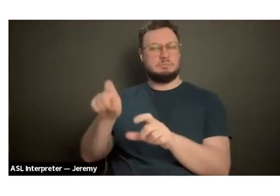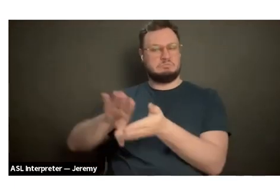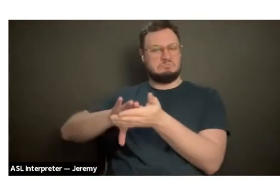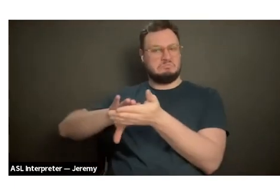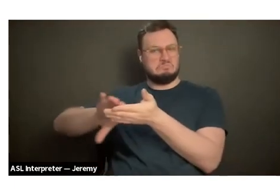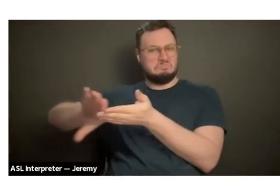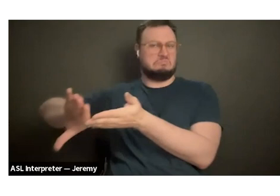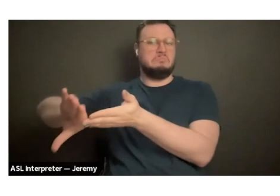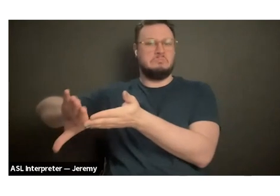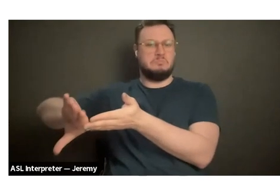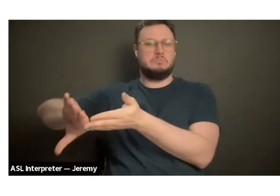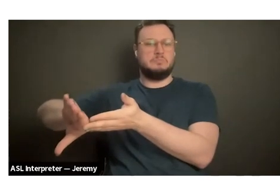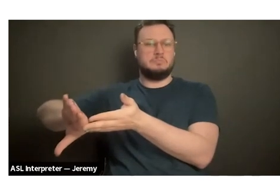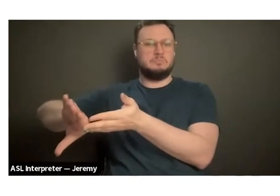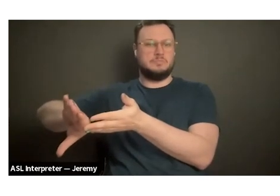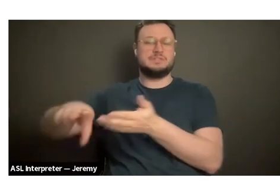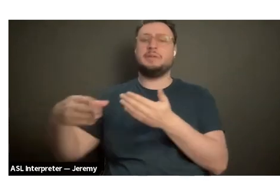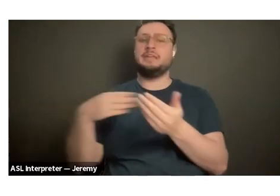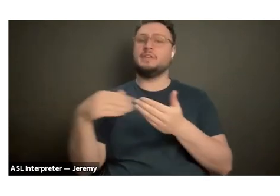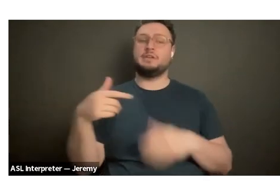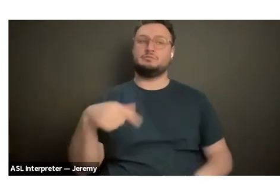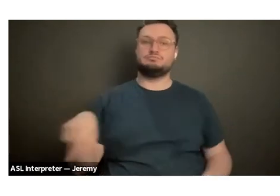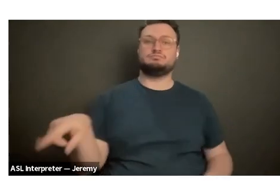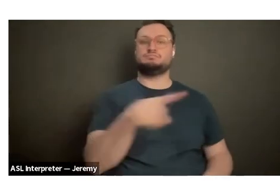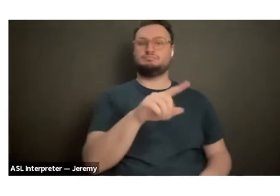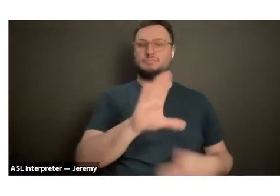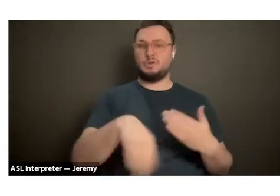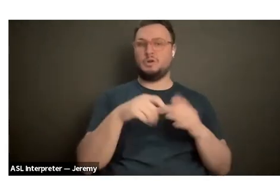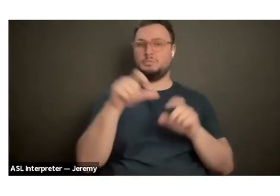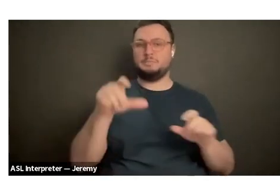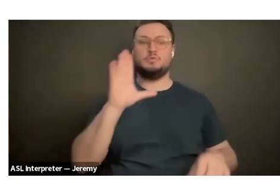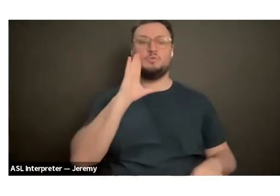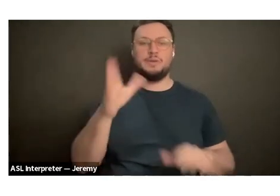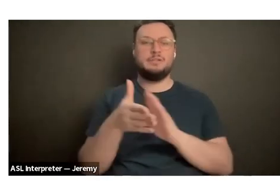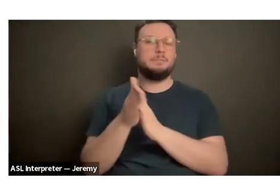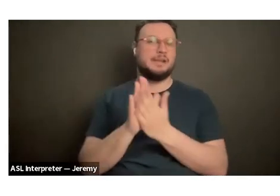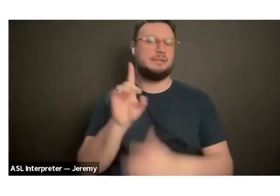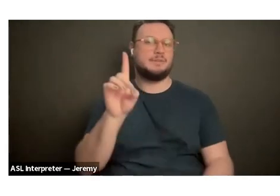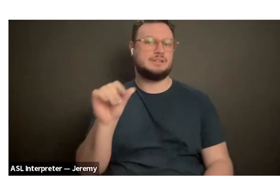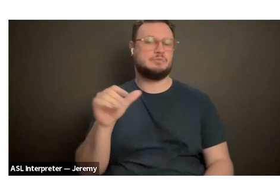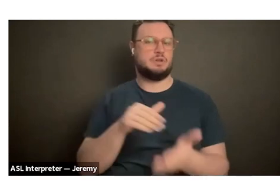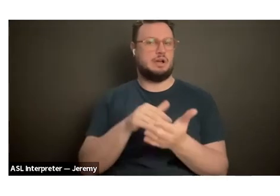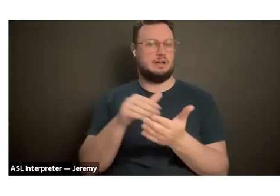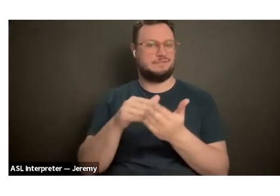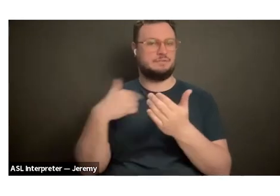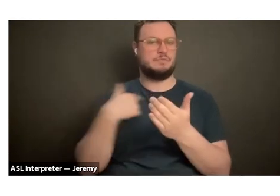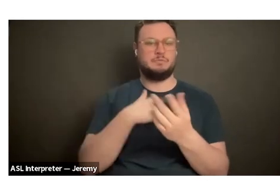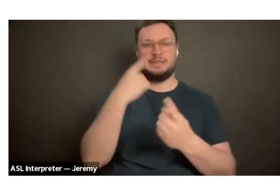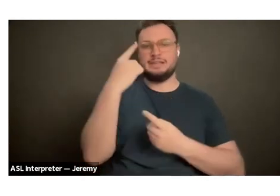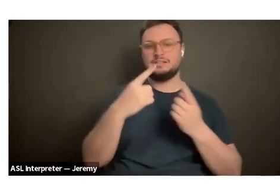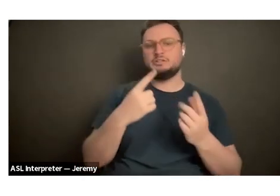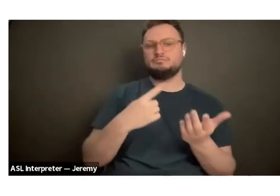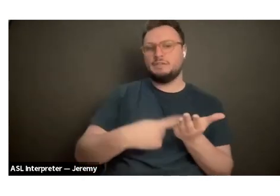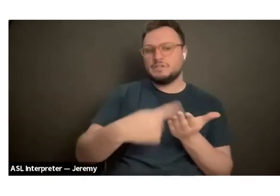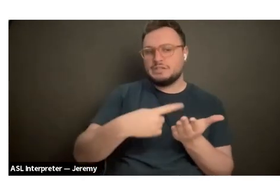and erased in conversations and solutions around intimacy, sex, and relationships. And they have another